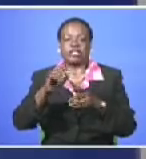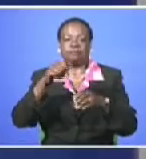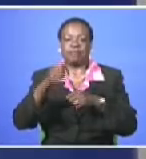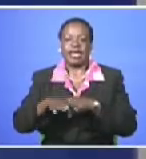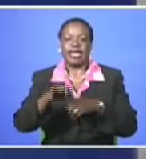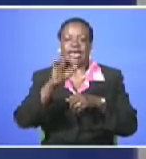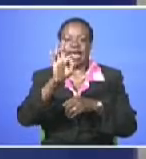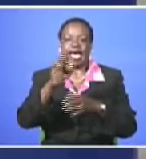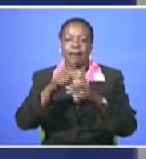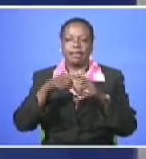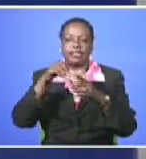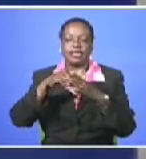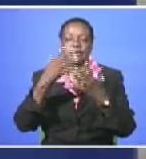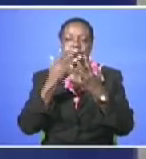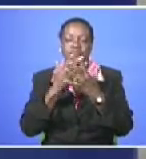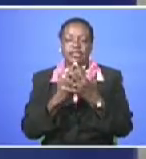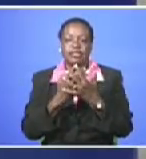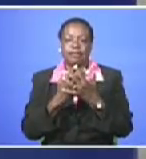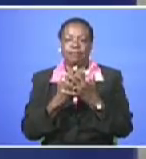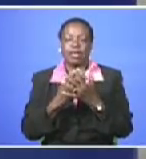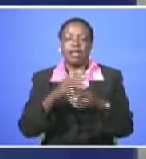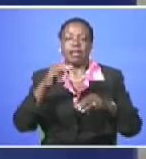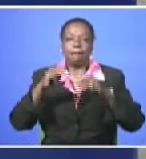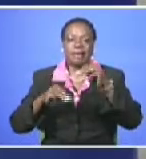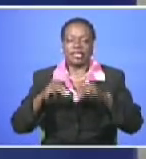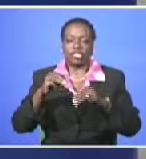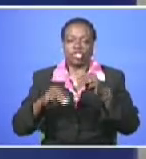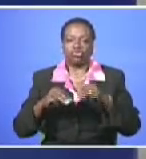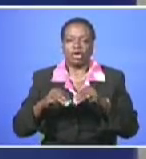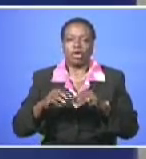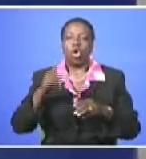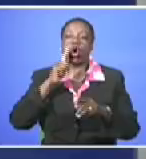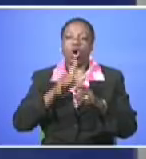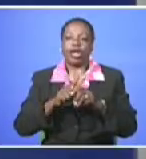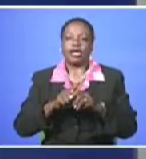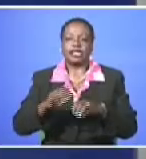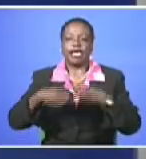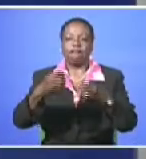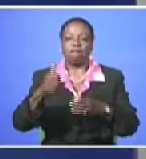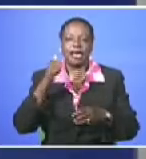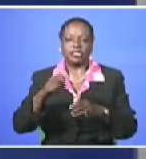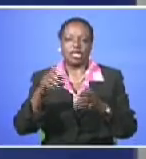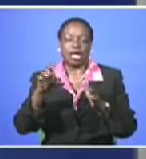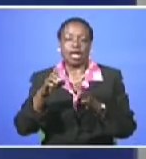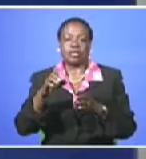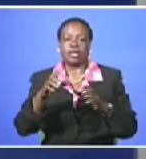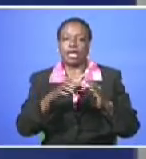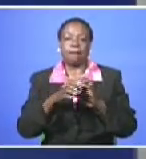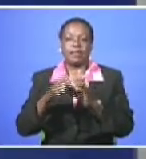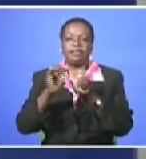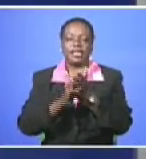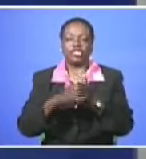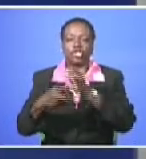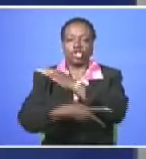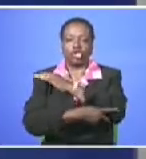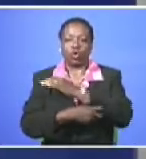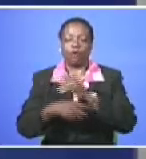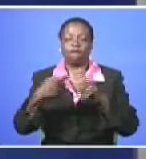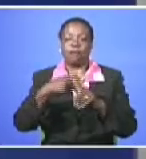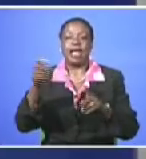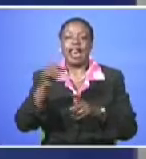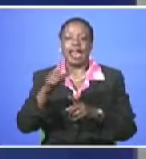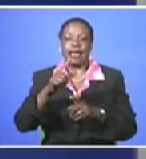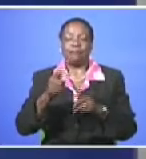in prison. Magistrate Cara DeVoe ordered her to compensate the company she stole from, Lightburn Trading, in the sum